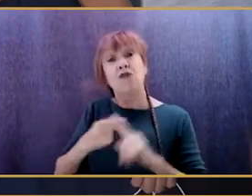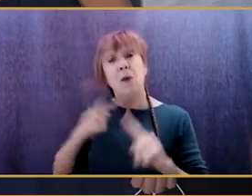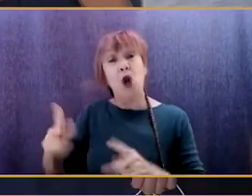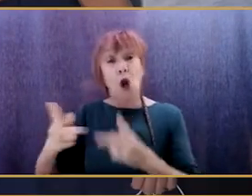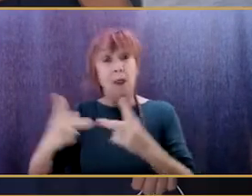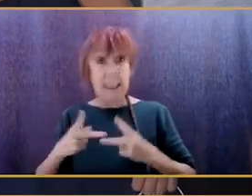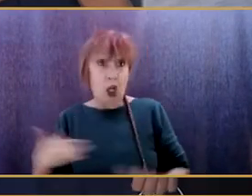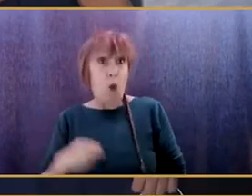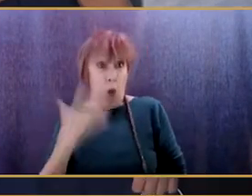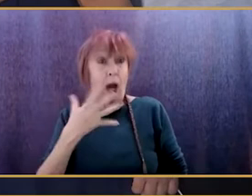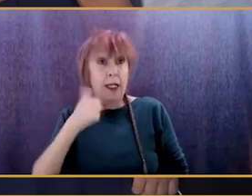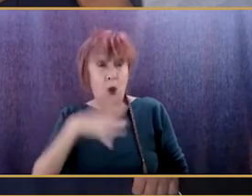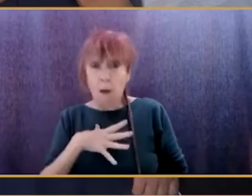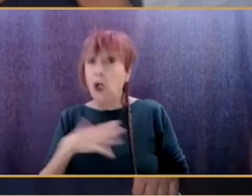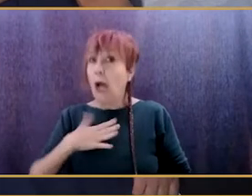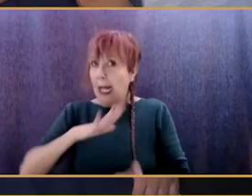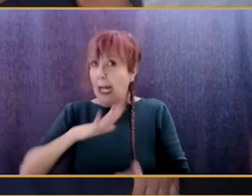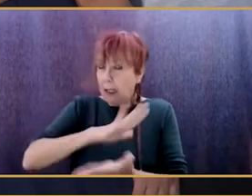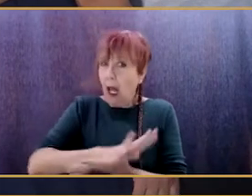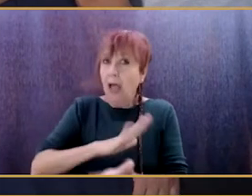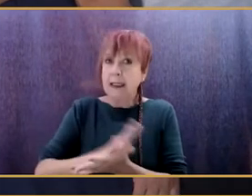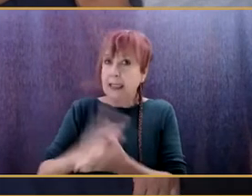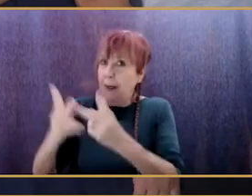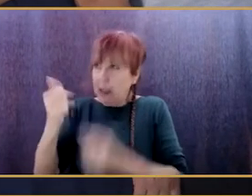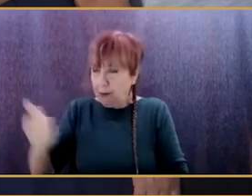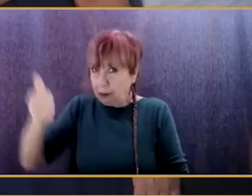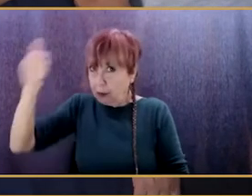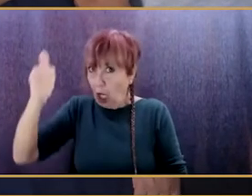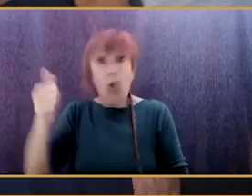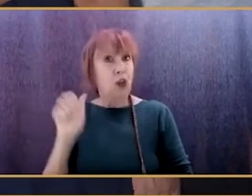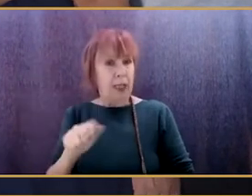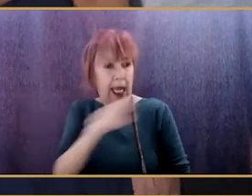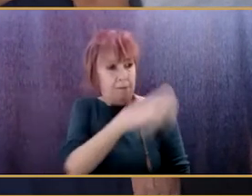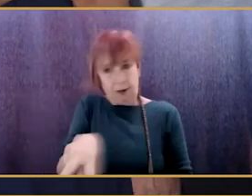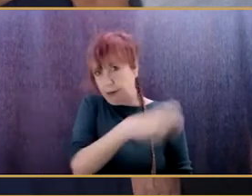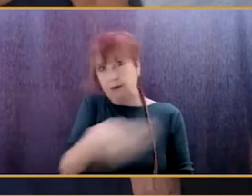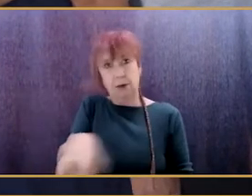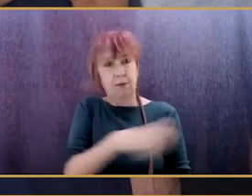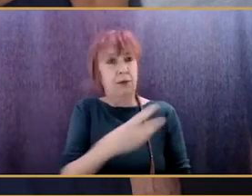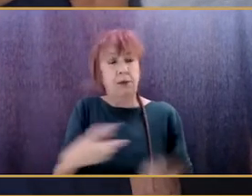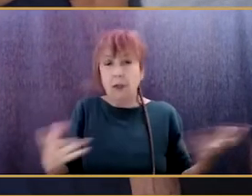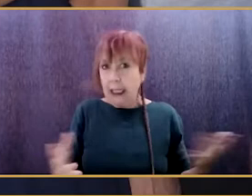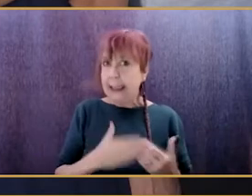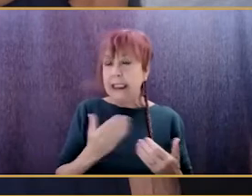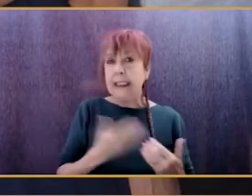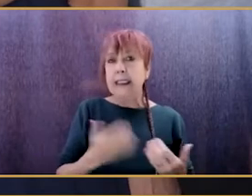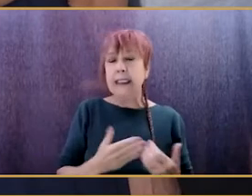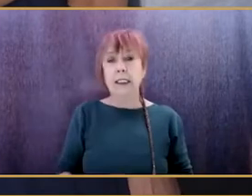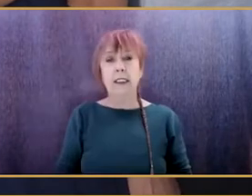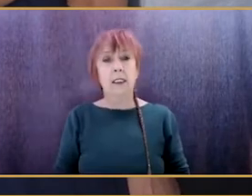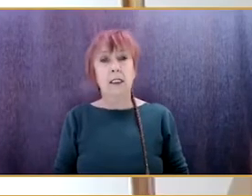position of a white woman who has an academic position, so is able to move very easily between the U.S. and